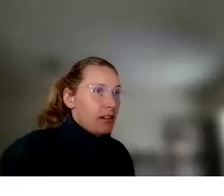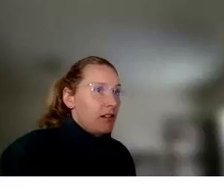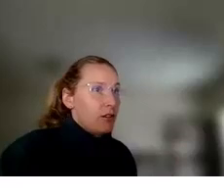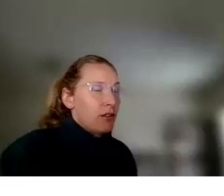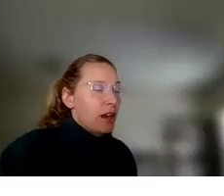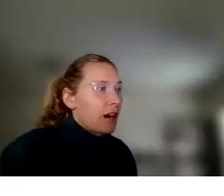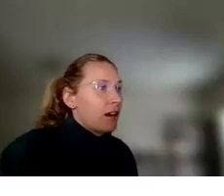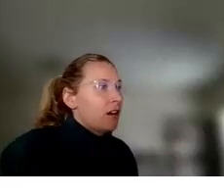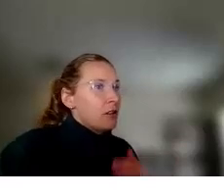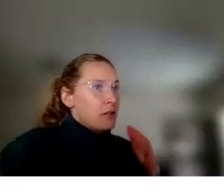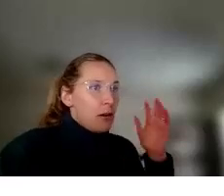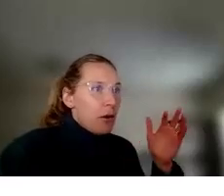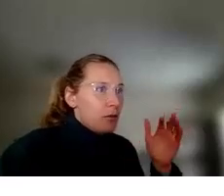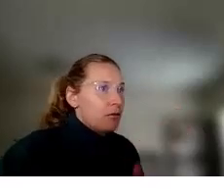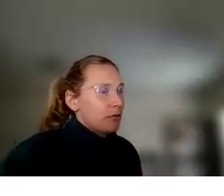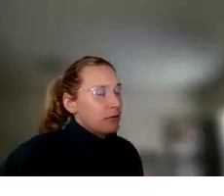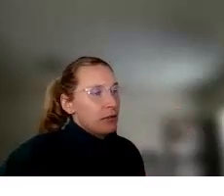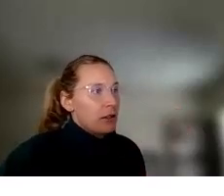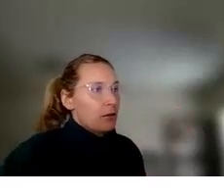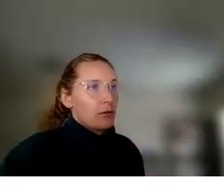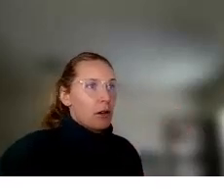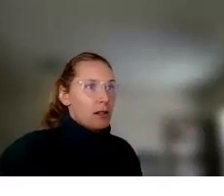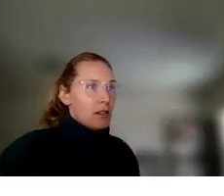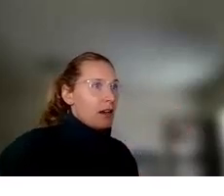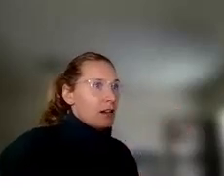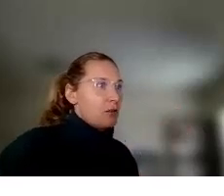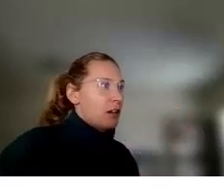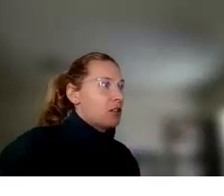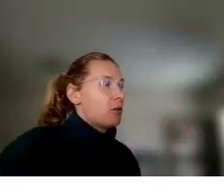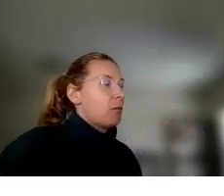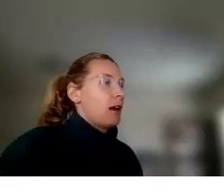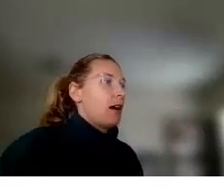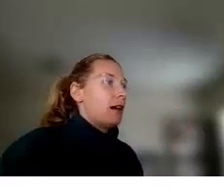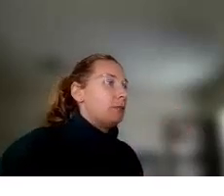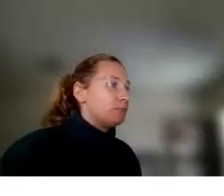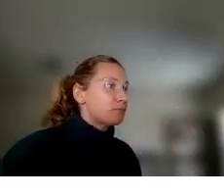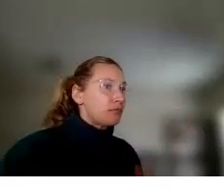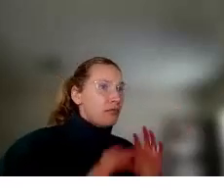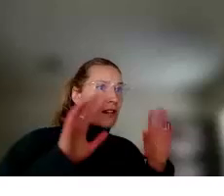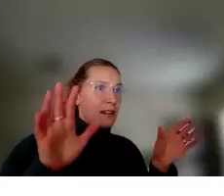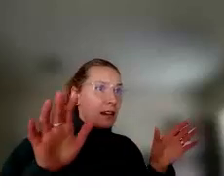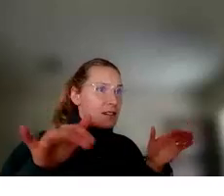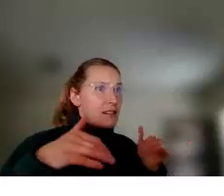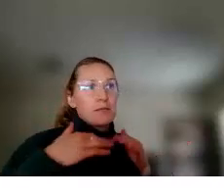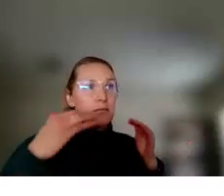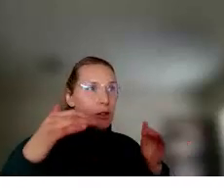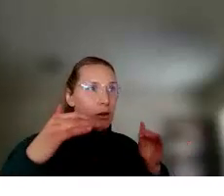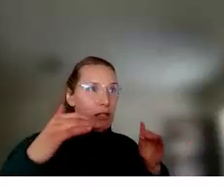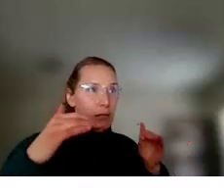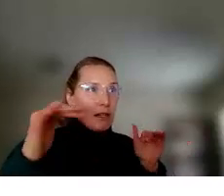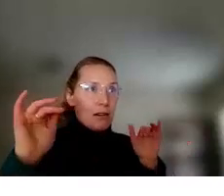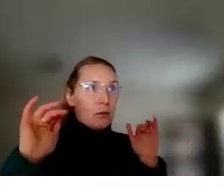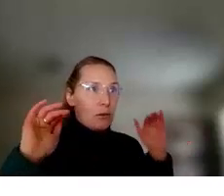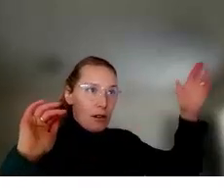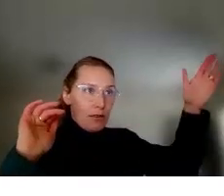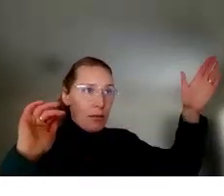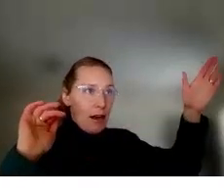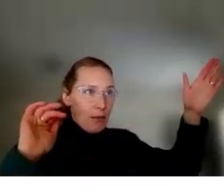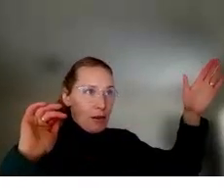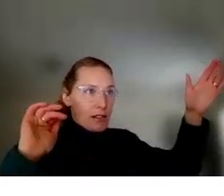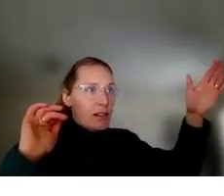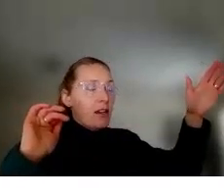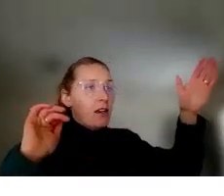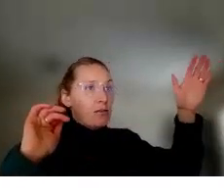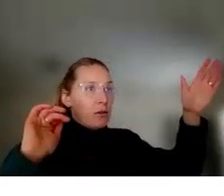nursing facility level of care, so I won't go into that too much, but that is going to be one